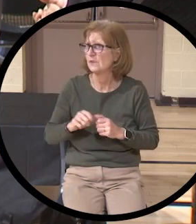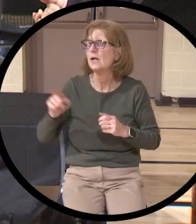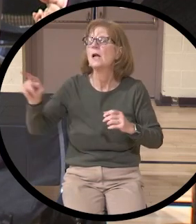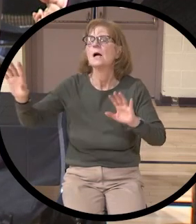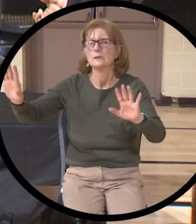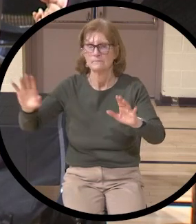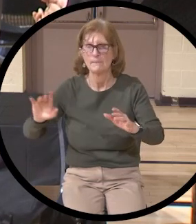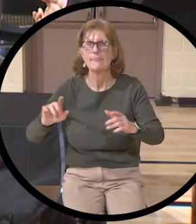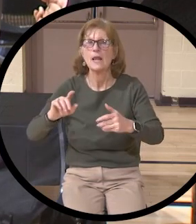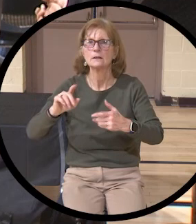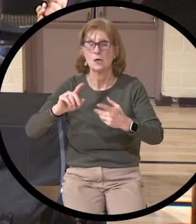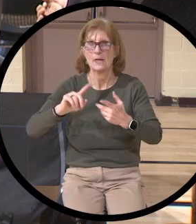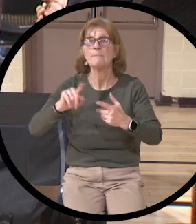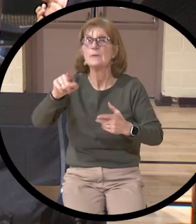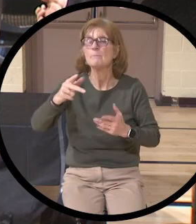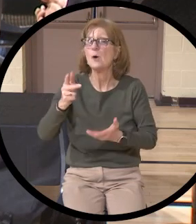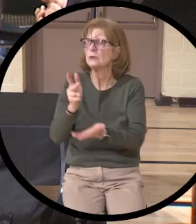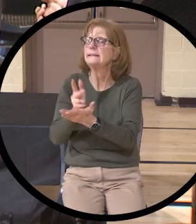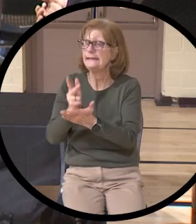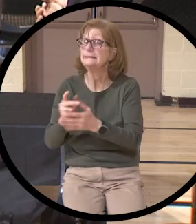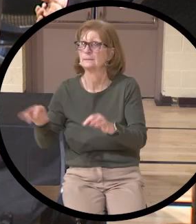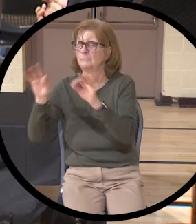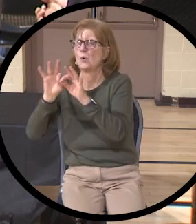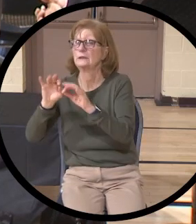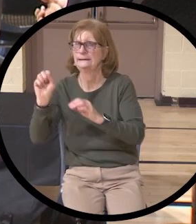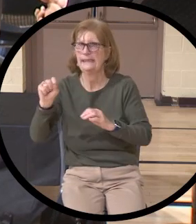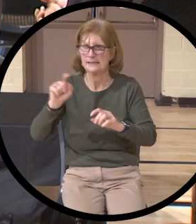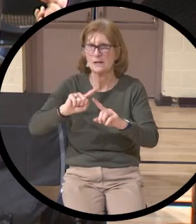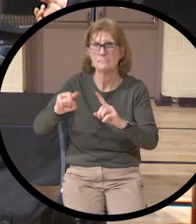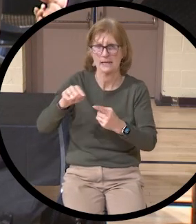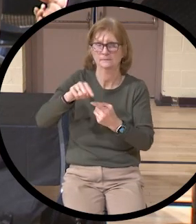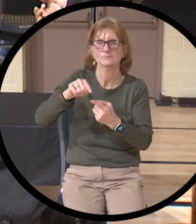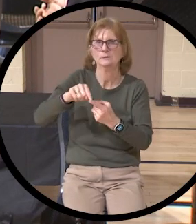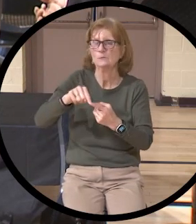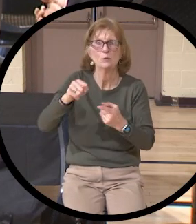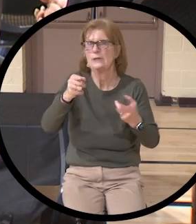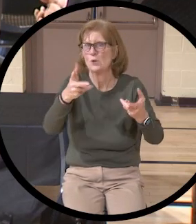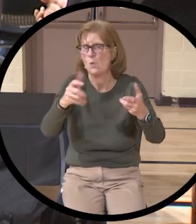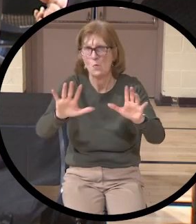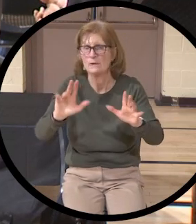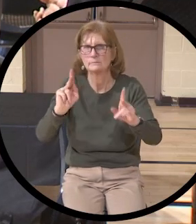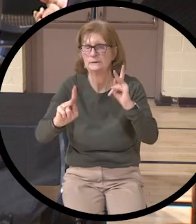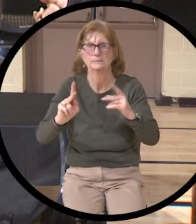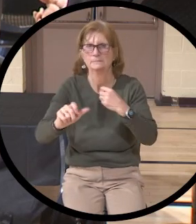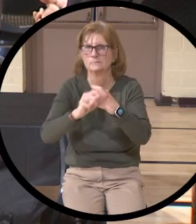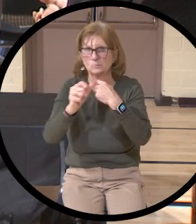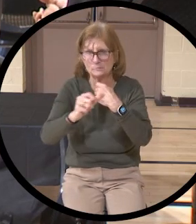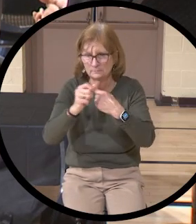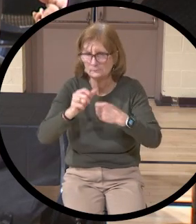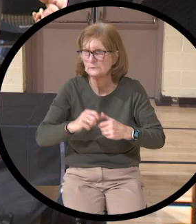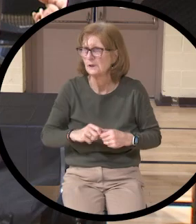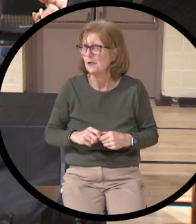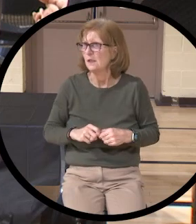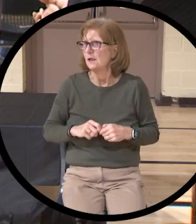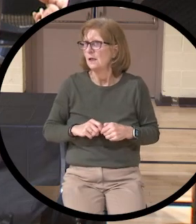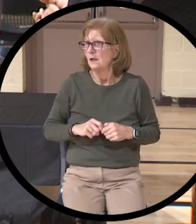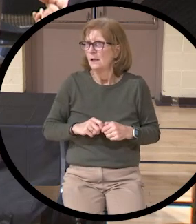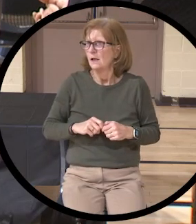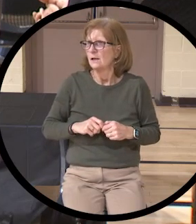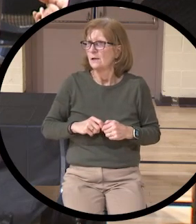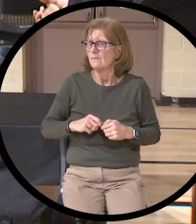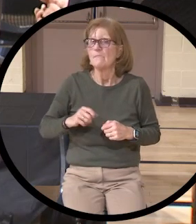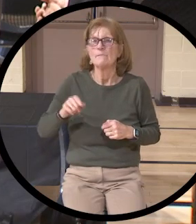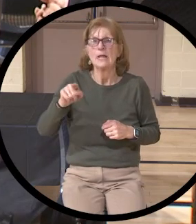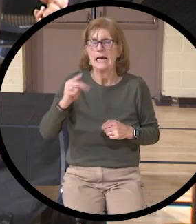Okay. So I think that there's just literally, I tracked when there's like over 80 kids that cross in like